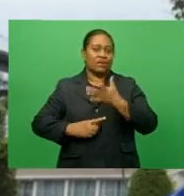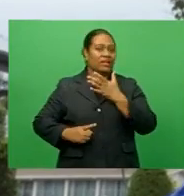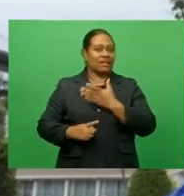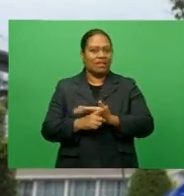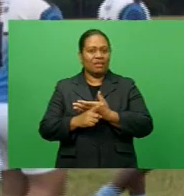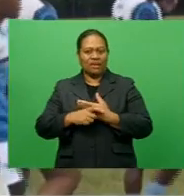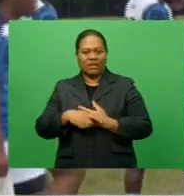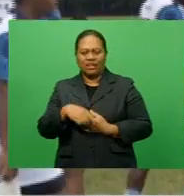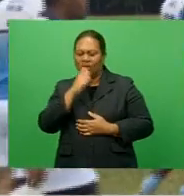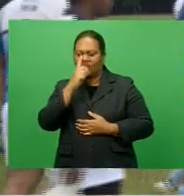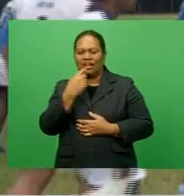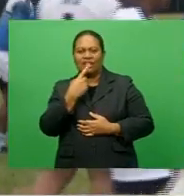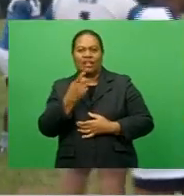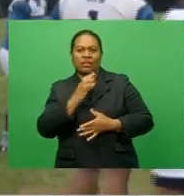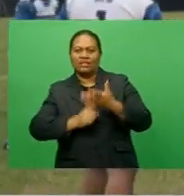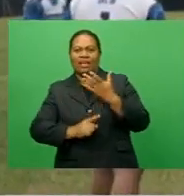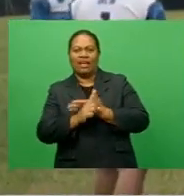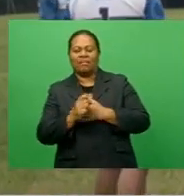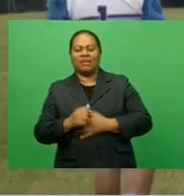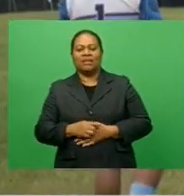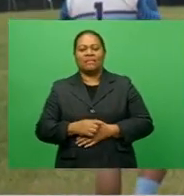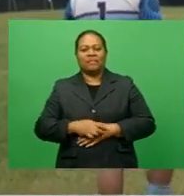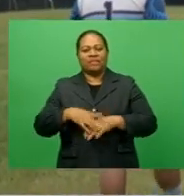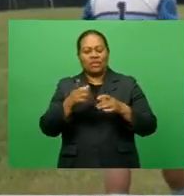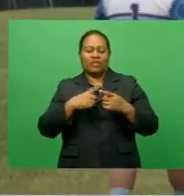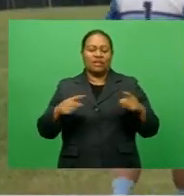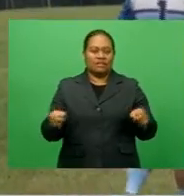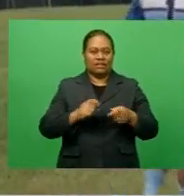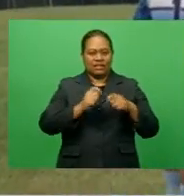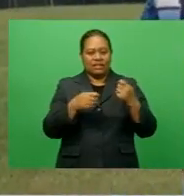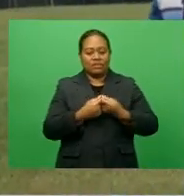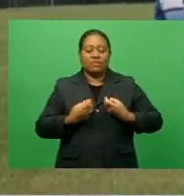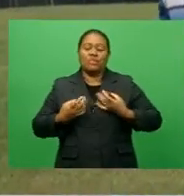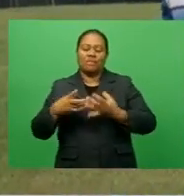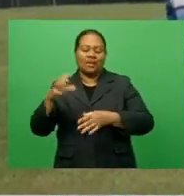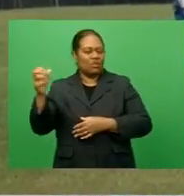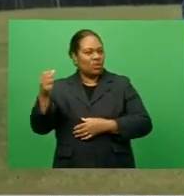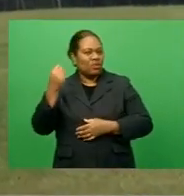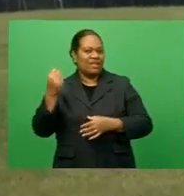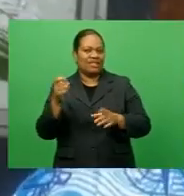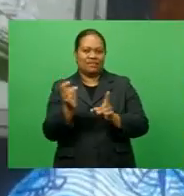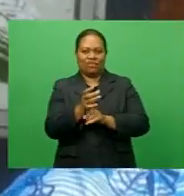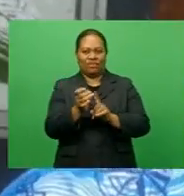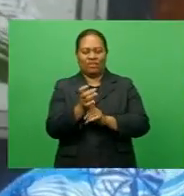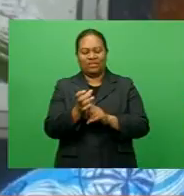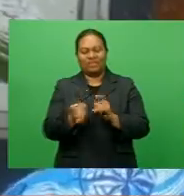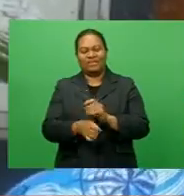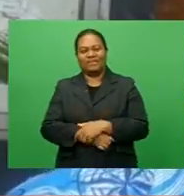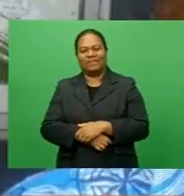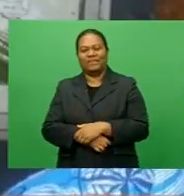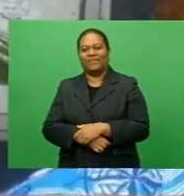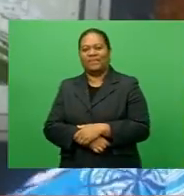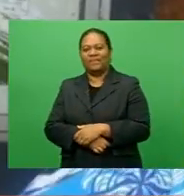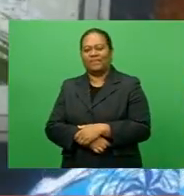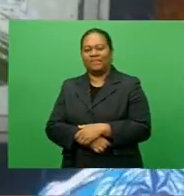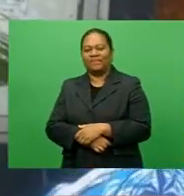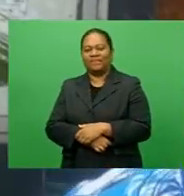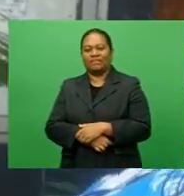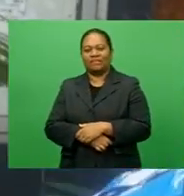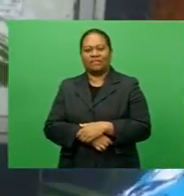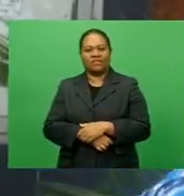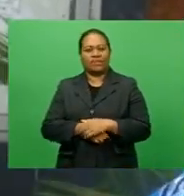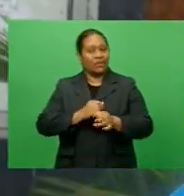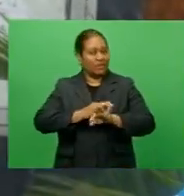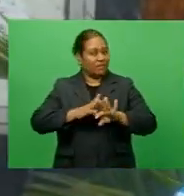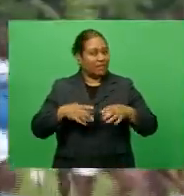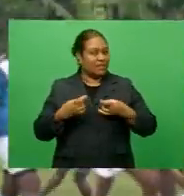finals. For the Navy team, being mentally prepared to win is the key. The team have been preparing